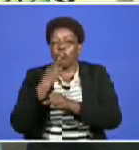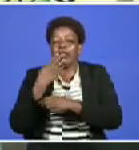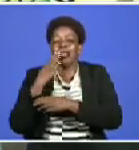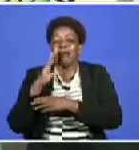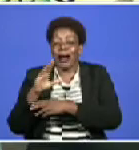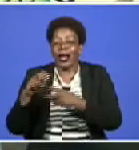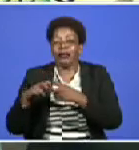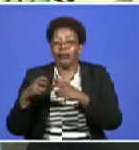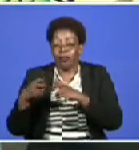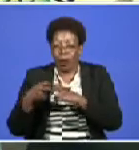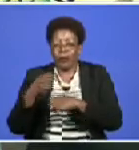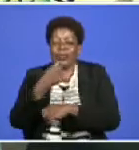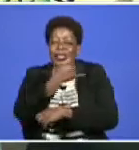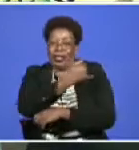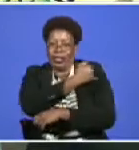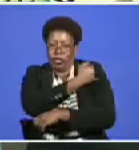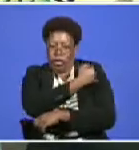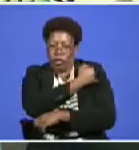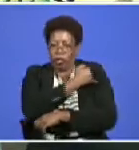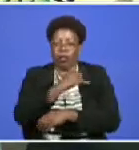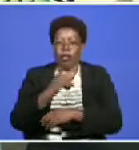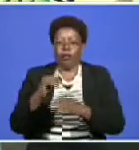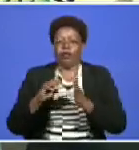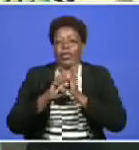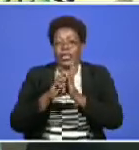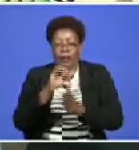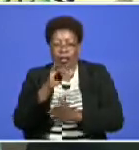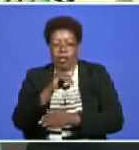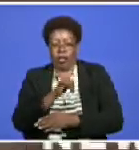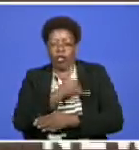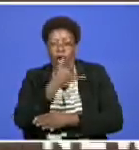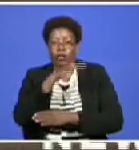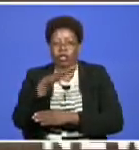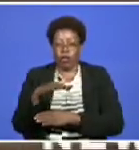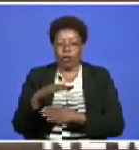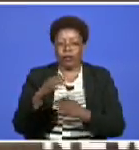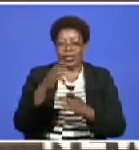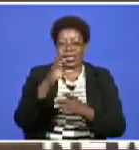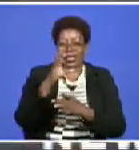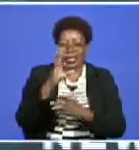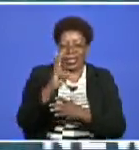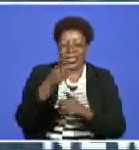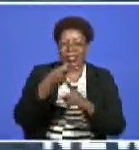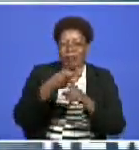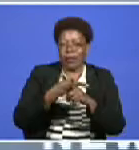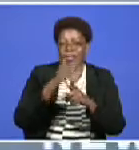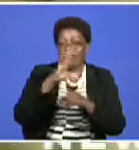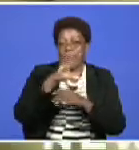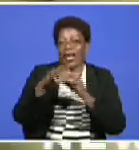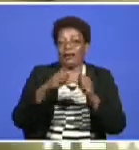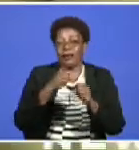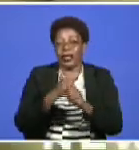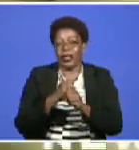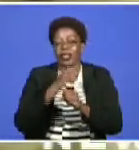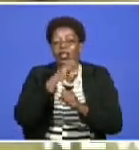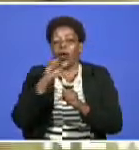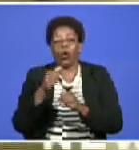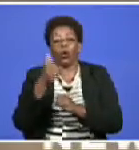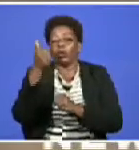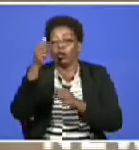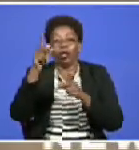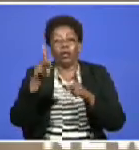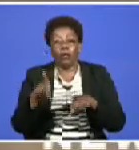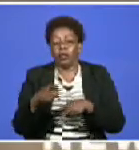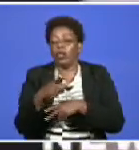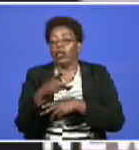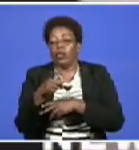complications, the vaccine. So young children, especially those between 6 months and 5 years, the elderly population,